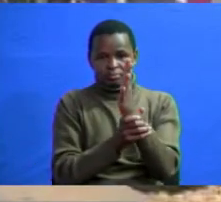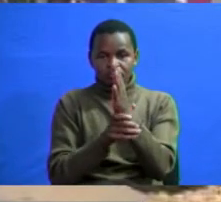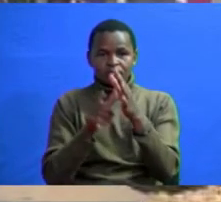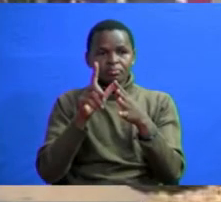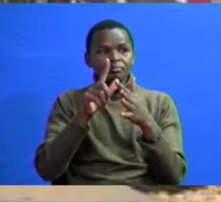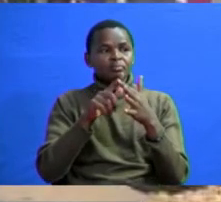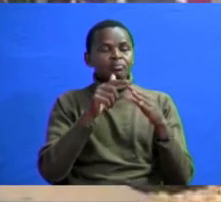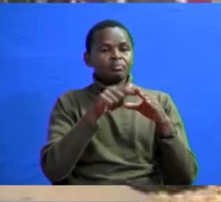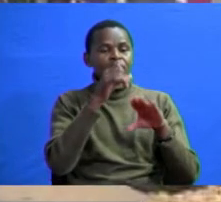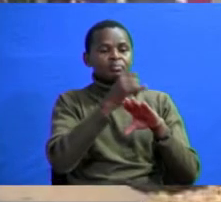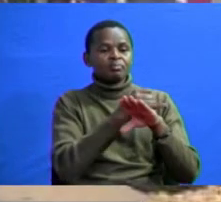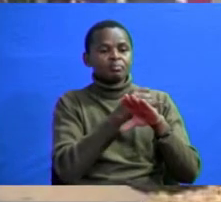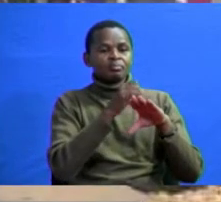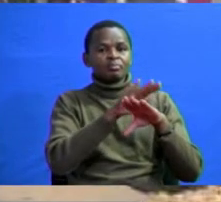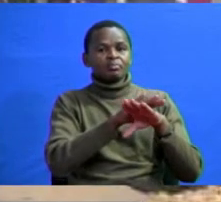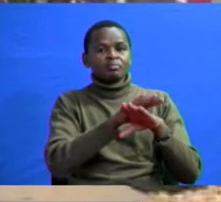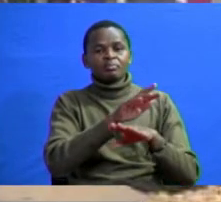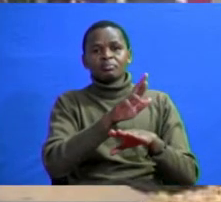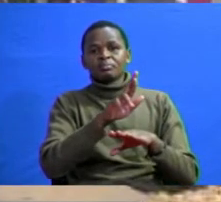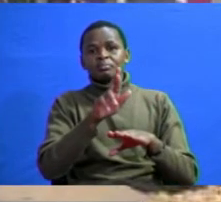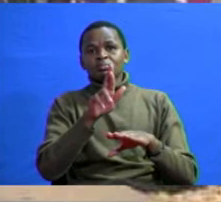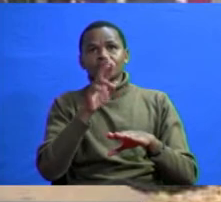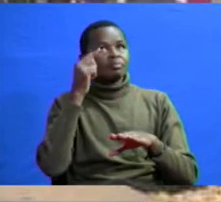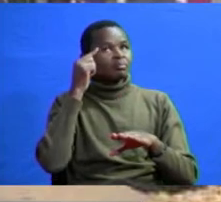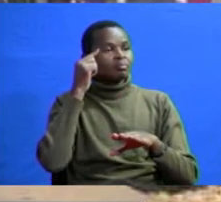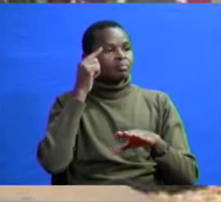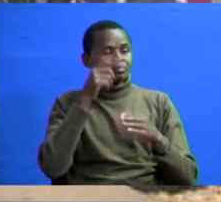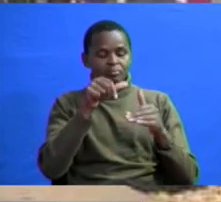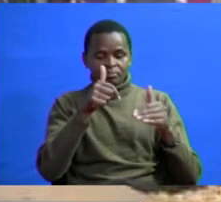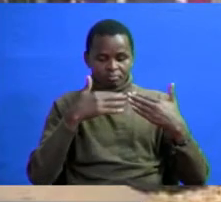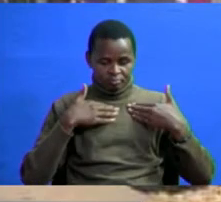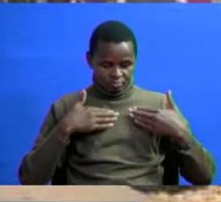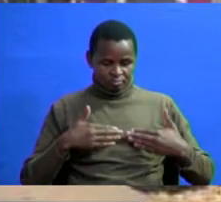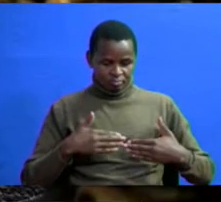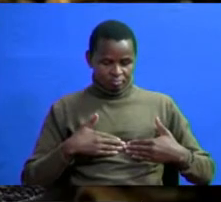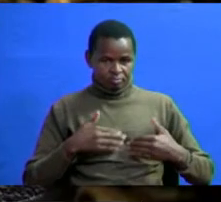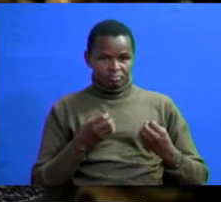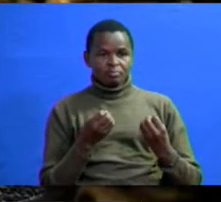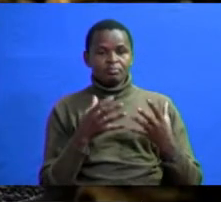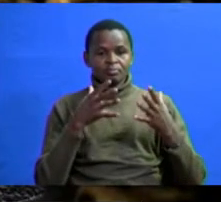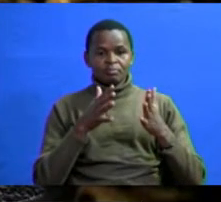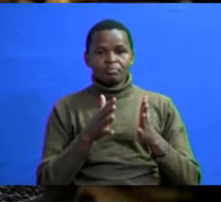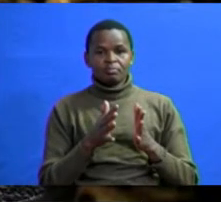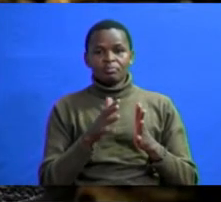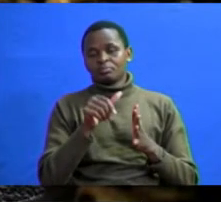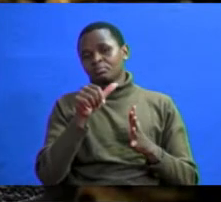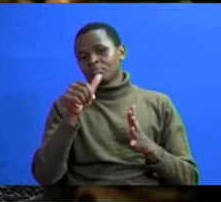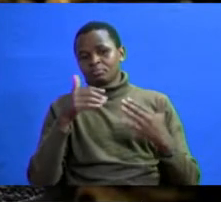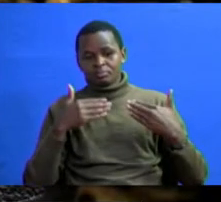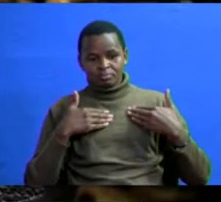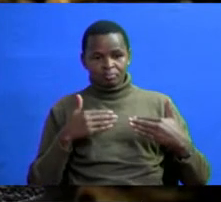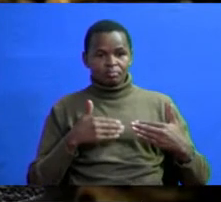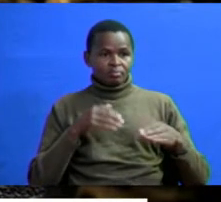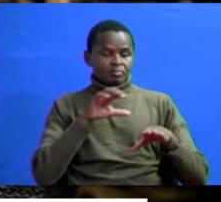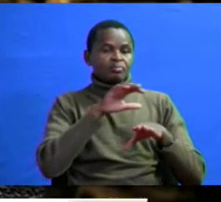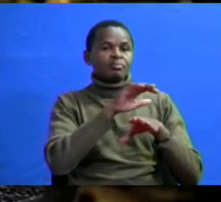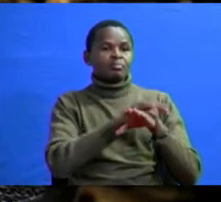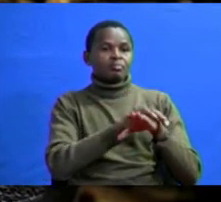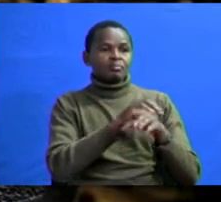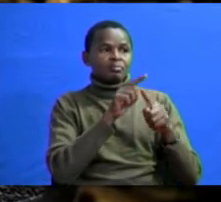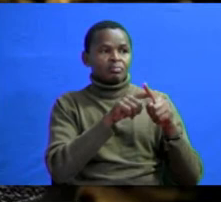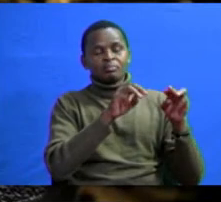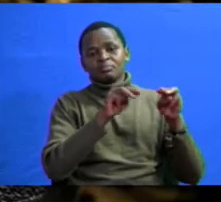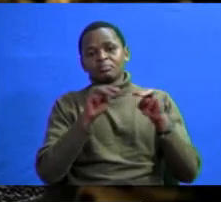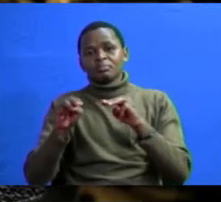sustained injuries on the right eye and other body parts inflicted by the mob. The bodies of suspect gunned down were moved to